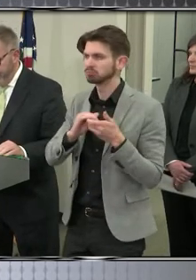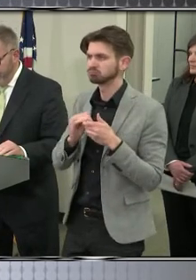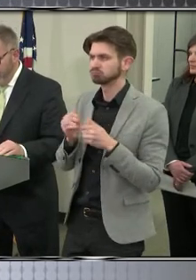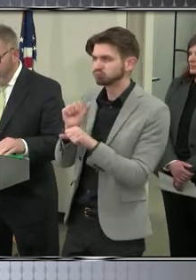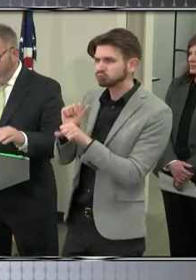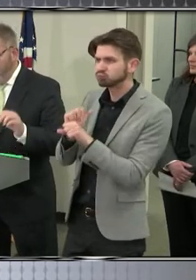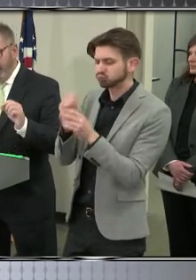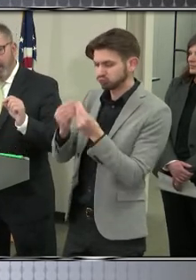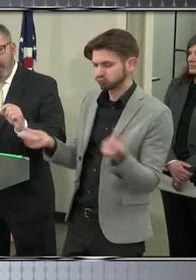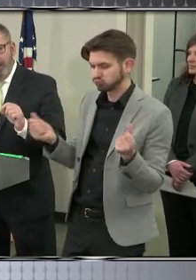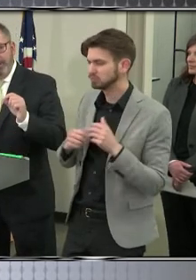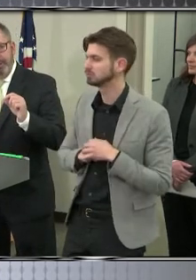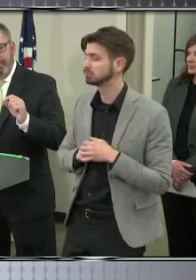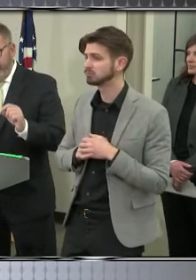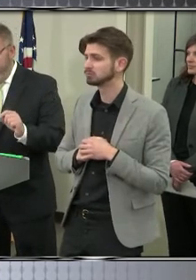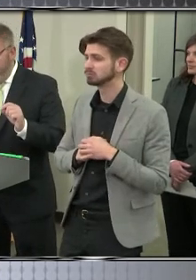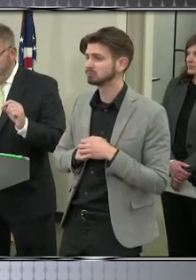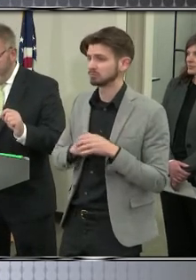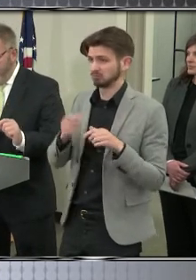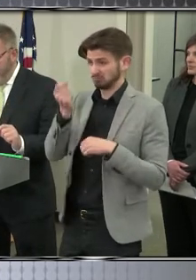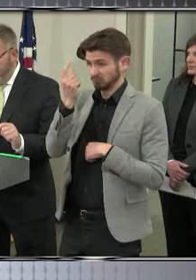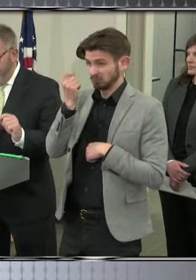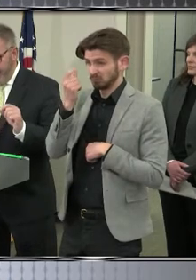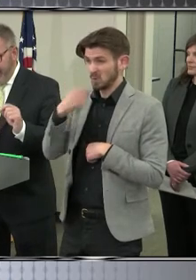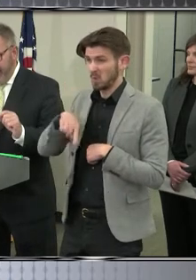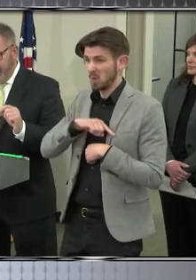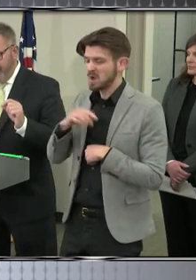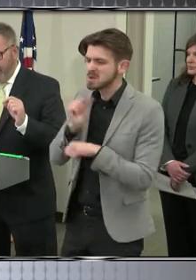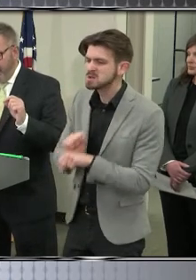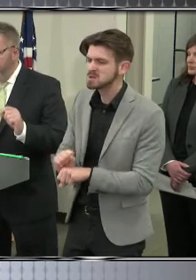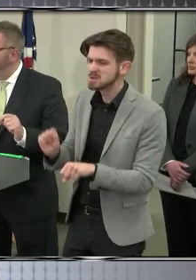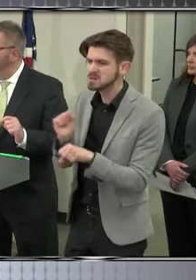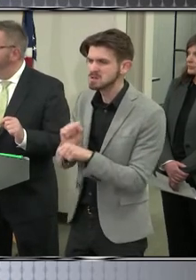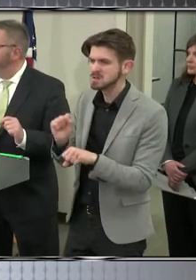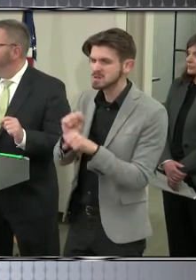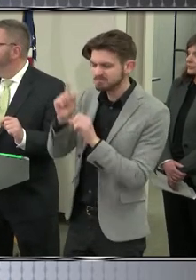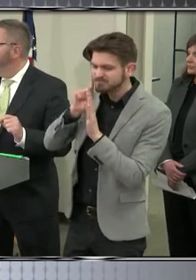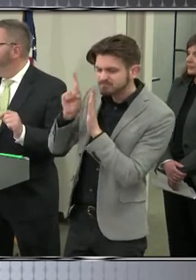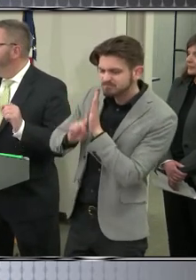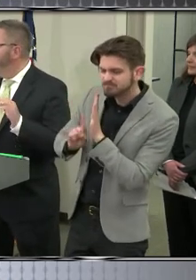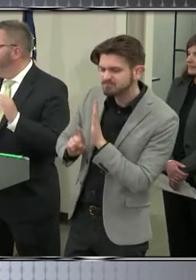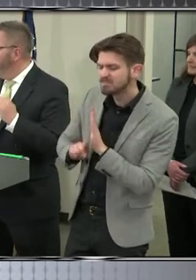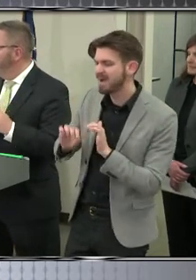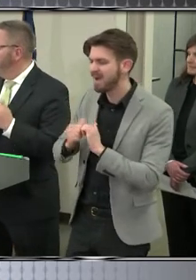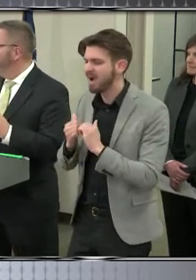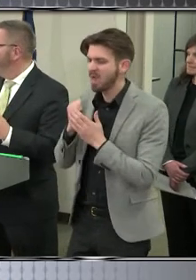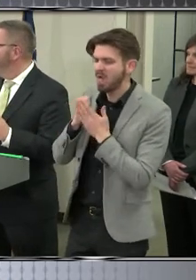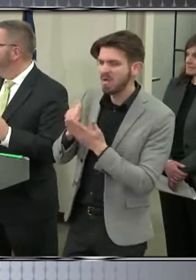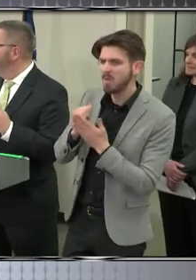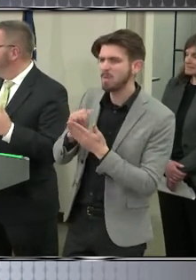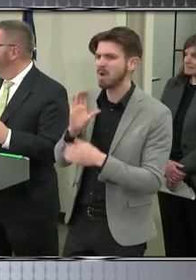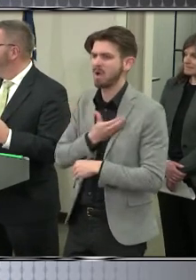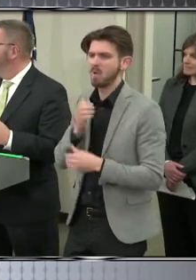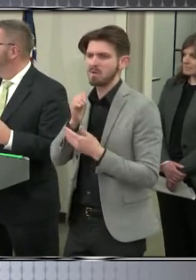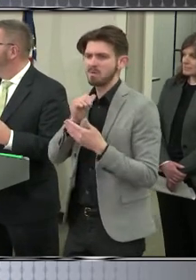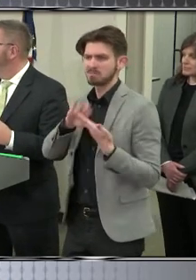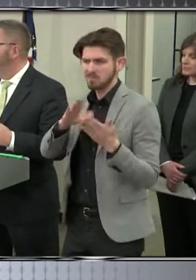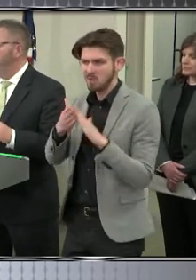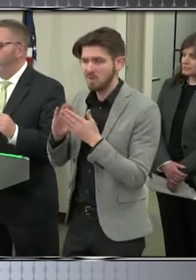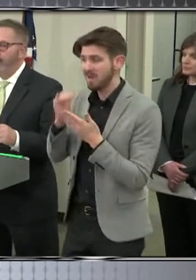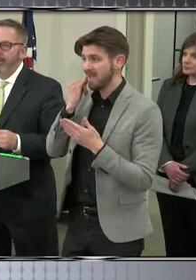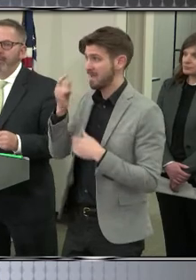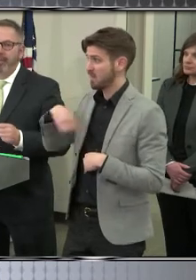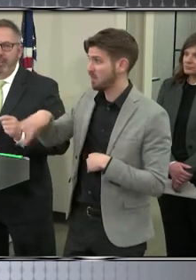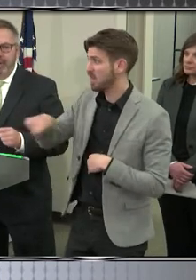note. We're working hard to be prepared to take care of the needs of our community, and if we do this correctly and we all do our